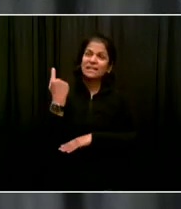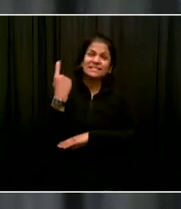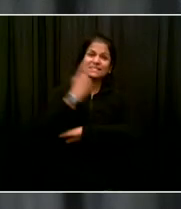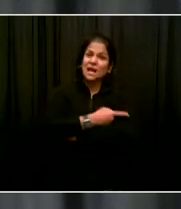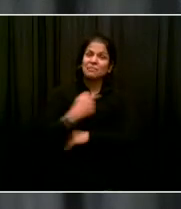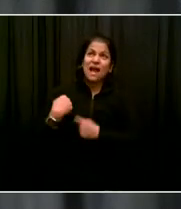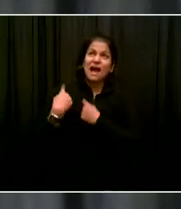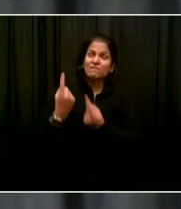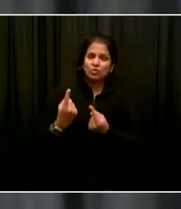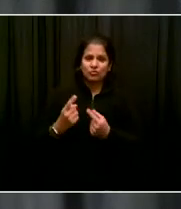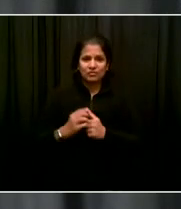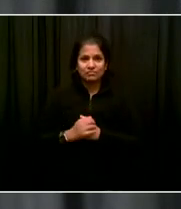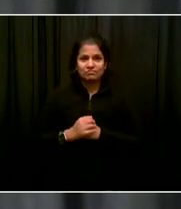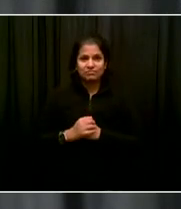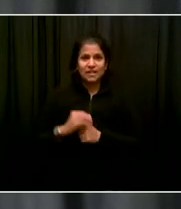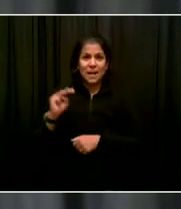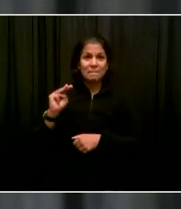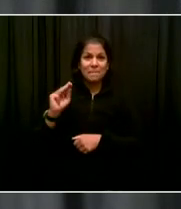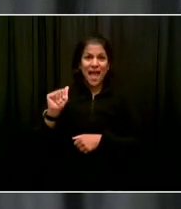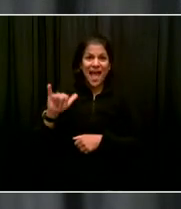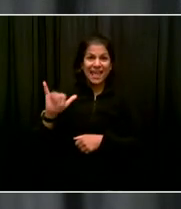May 8th,